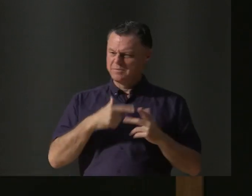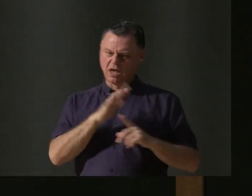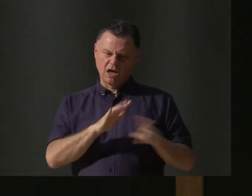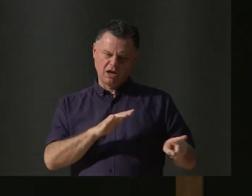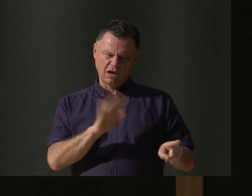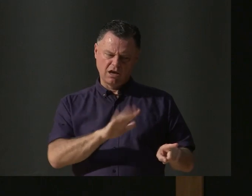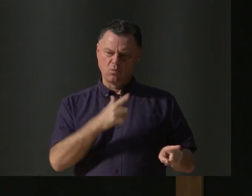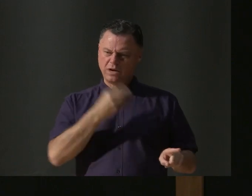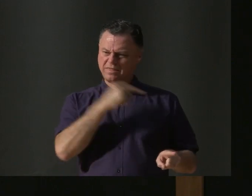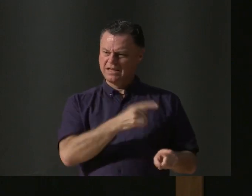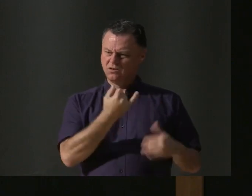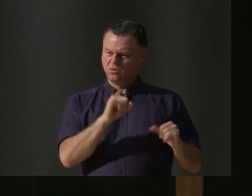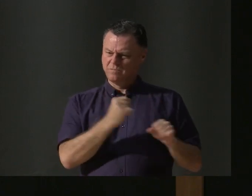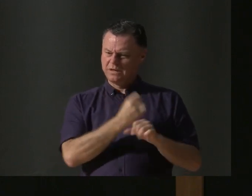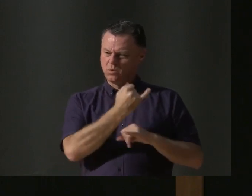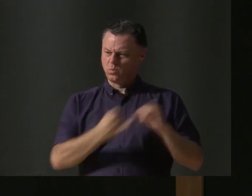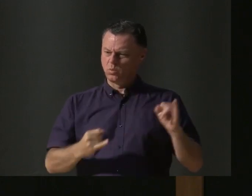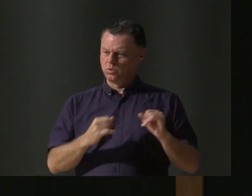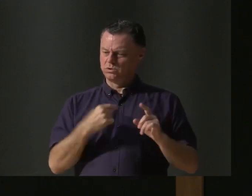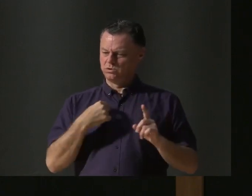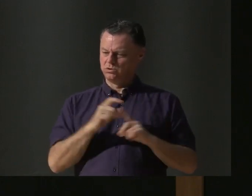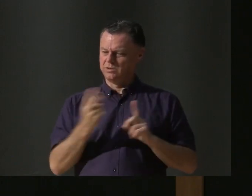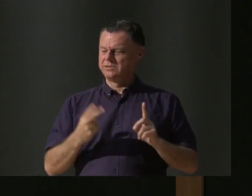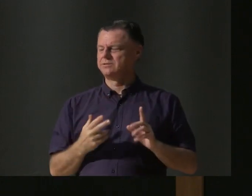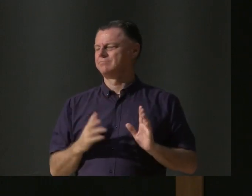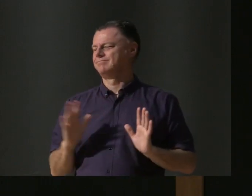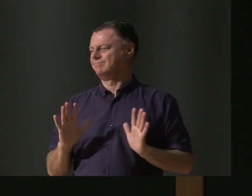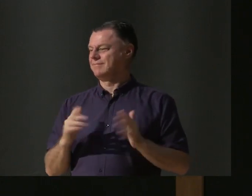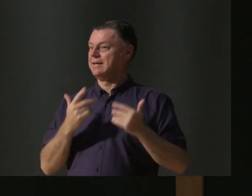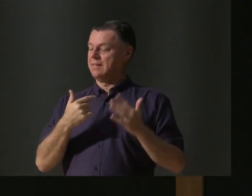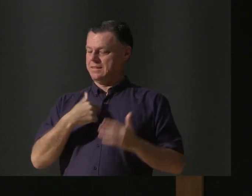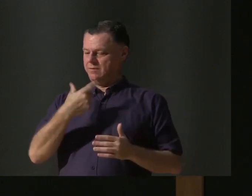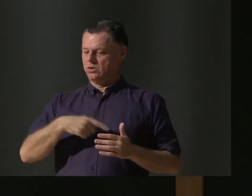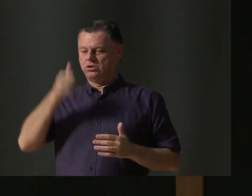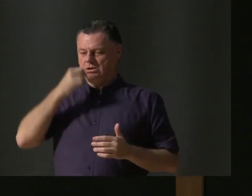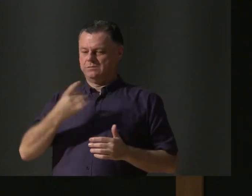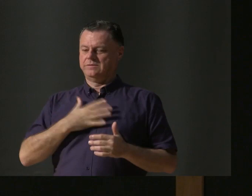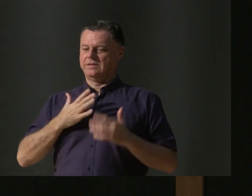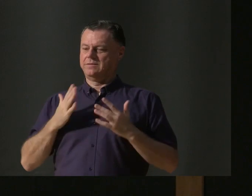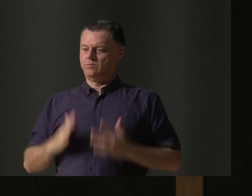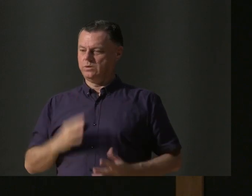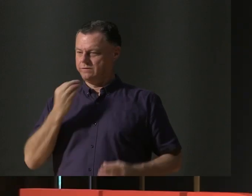had the condition for a really long time, and they're really aware of how food affects their body.